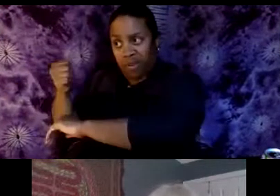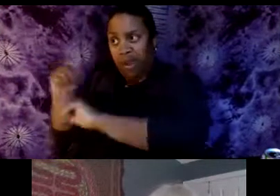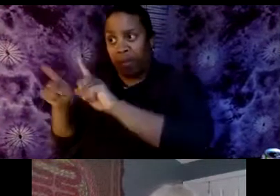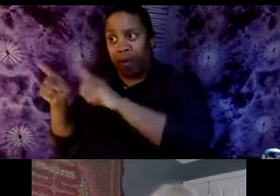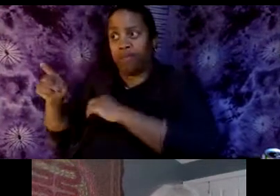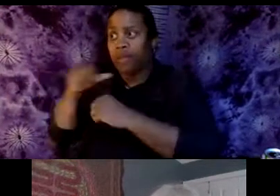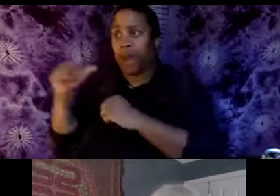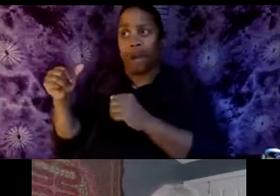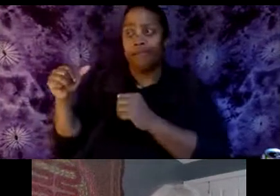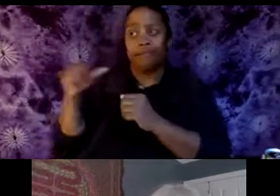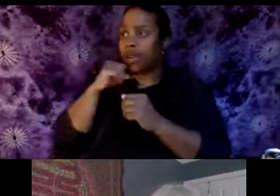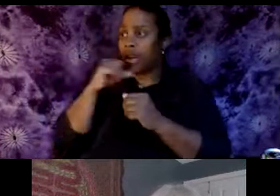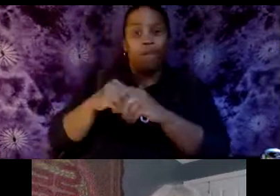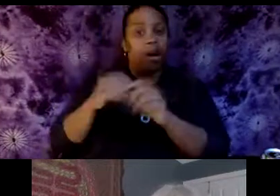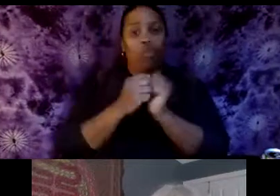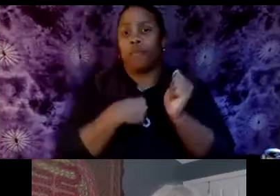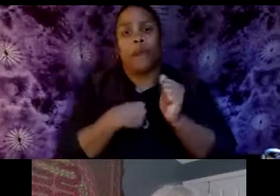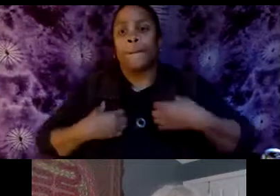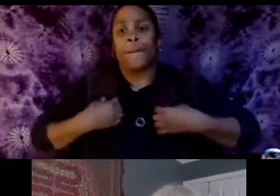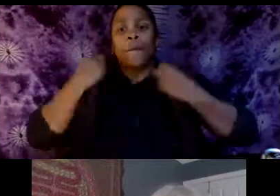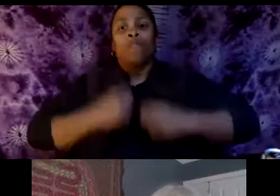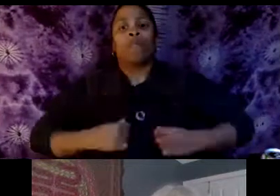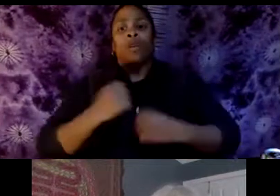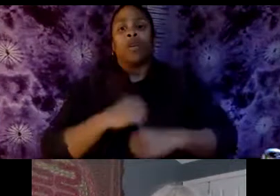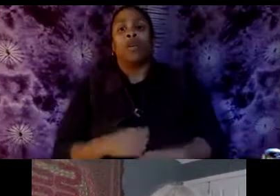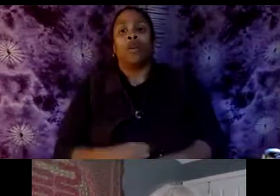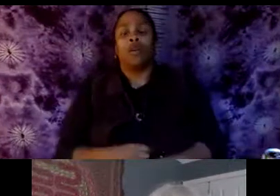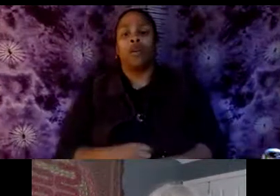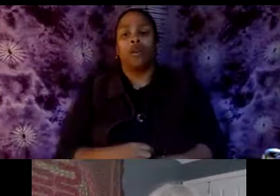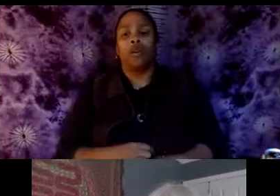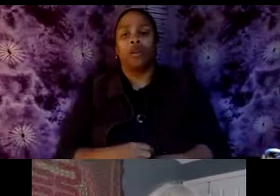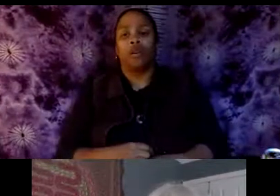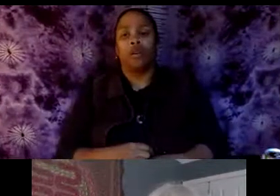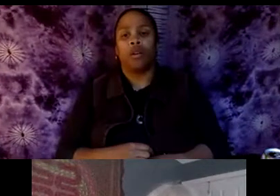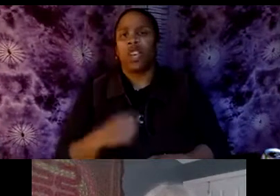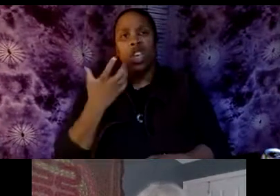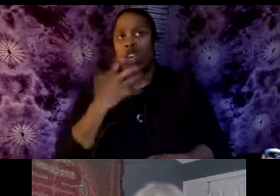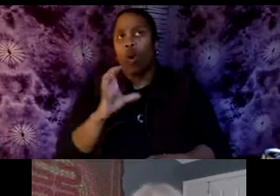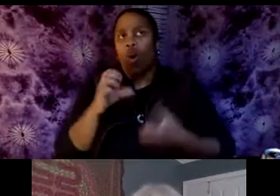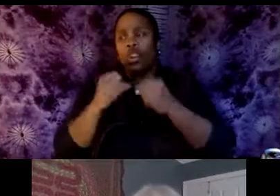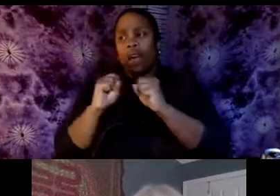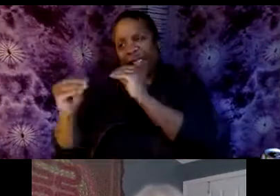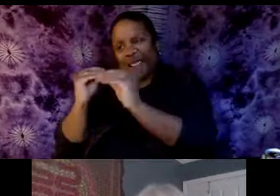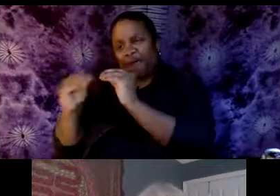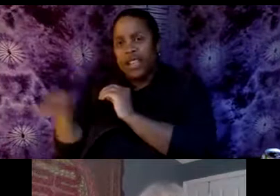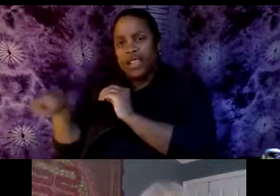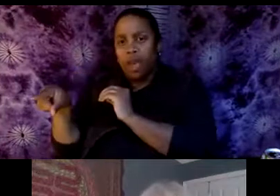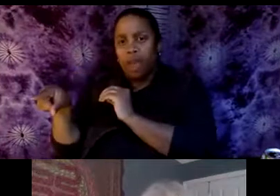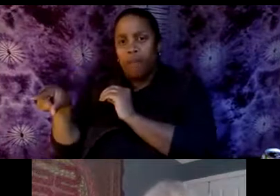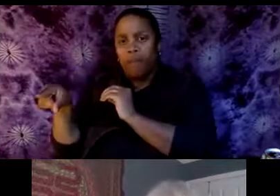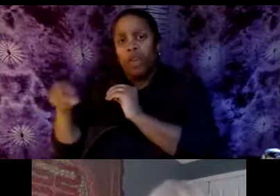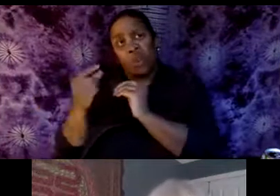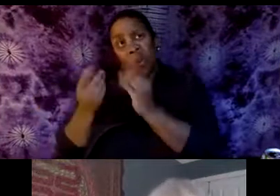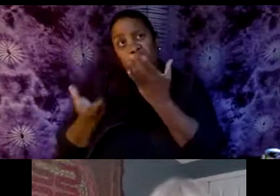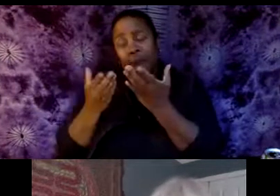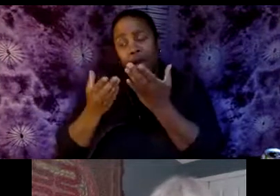to a better place. But you don't want to like try to fix them, you want to offer them support and then just